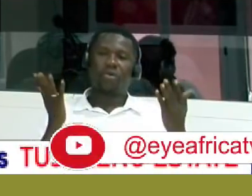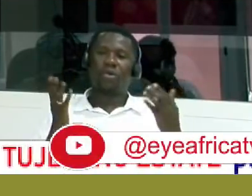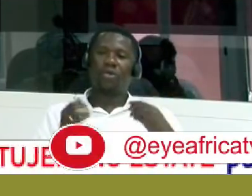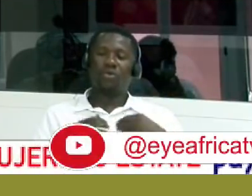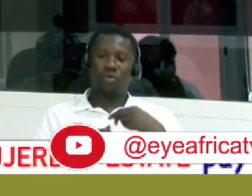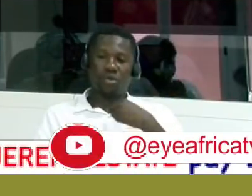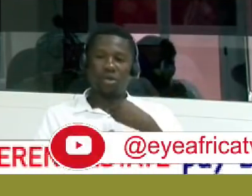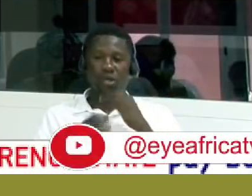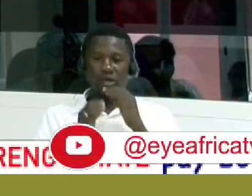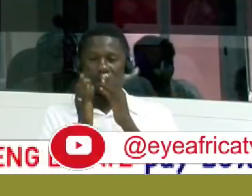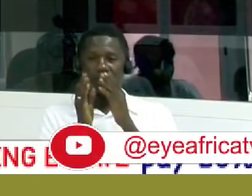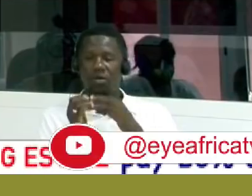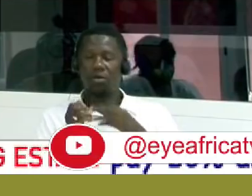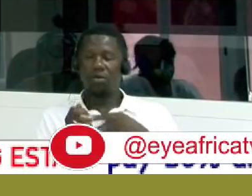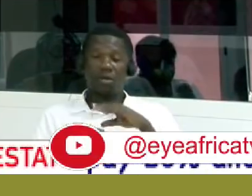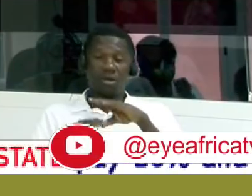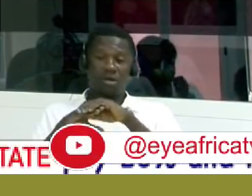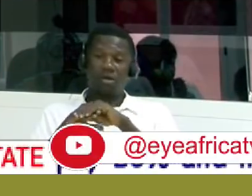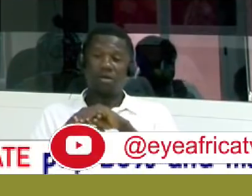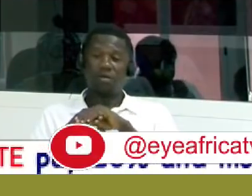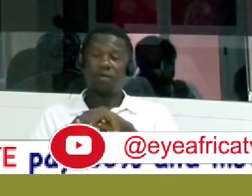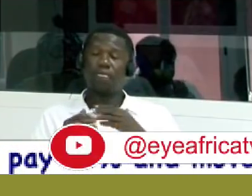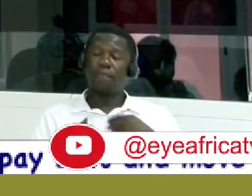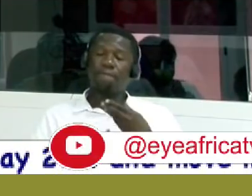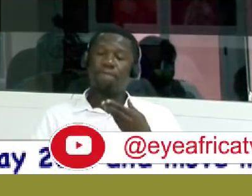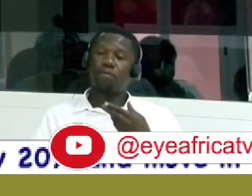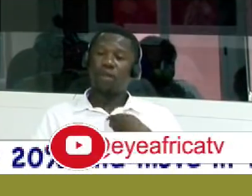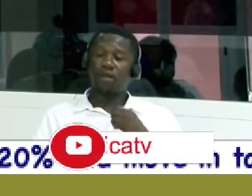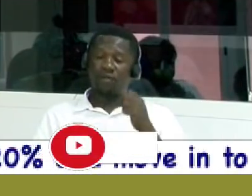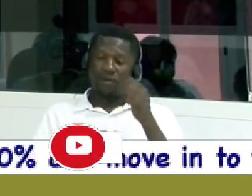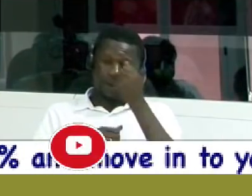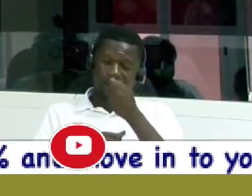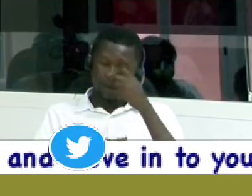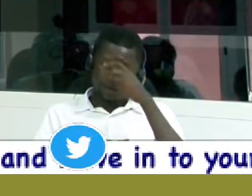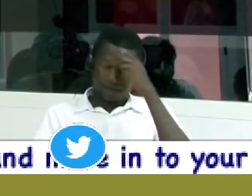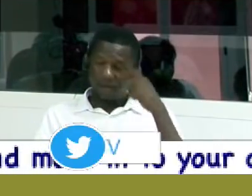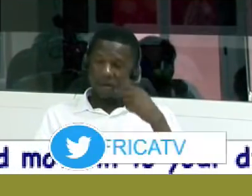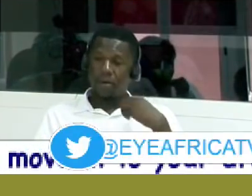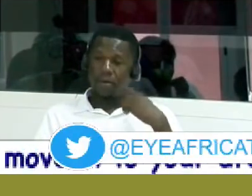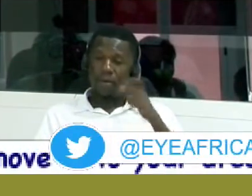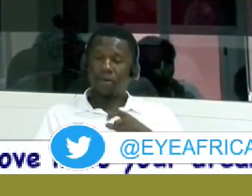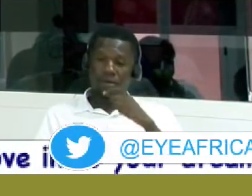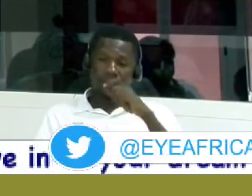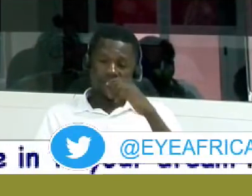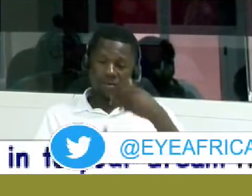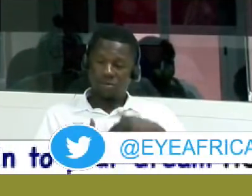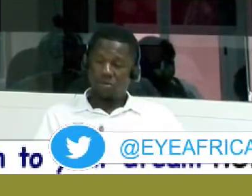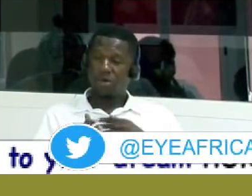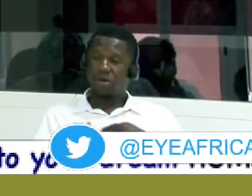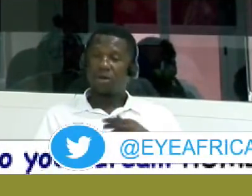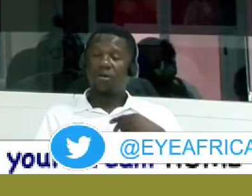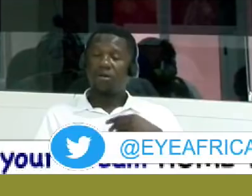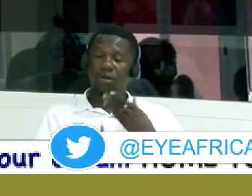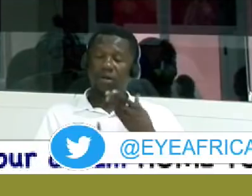to colleagues, me, I am a service person born, and I probably will die like that. That's my